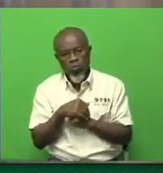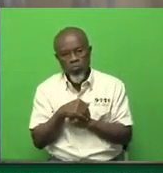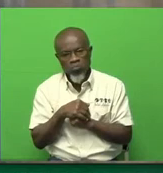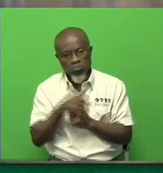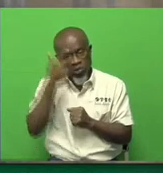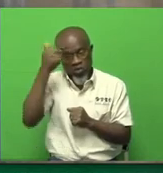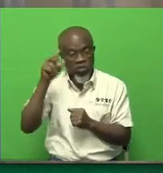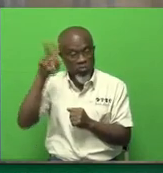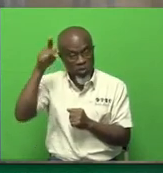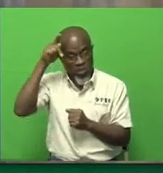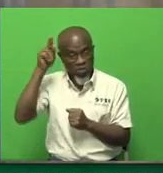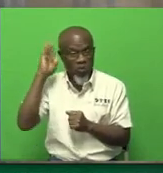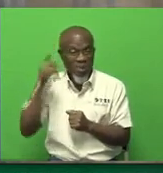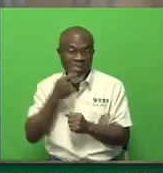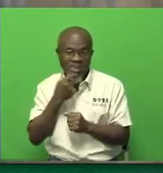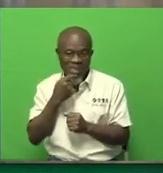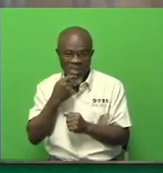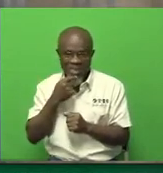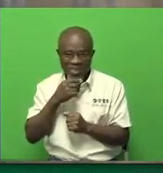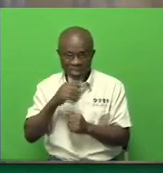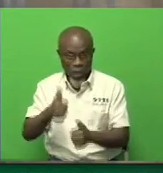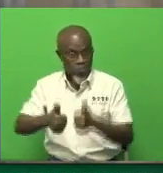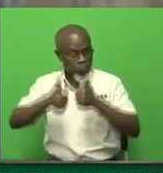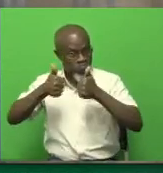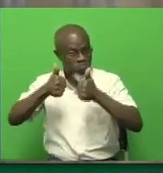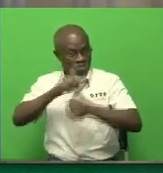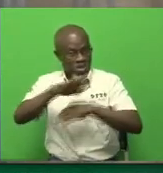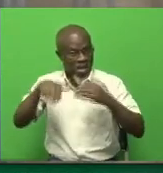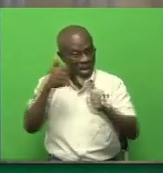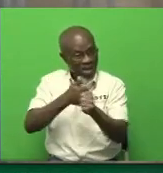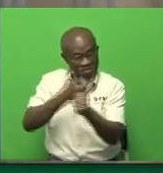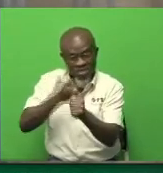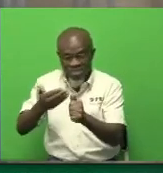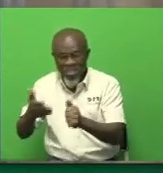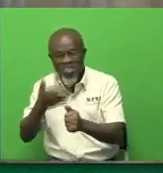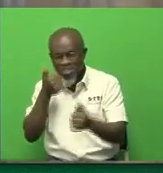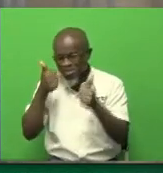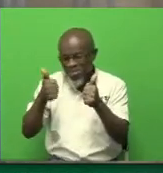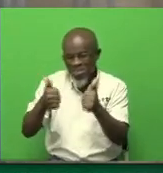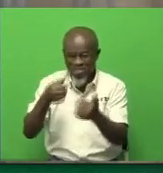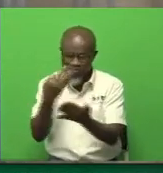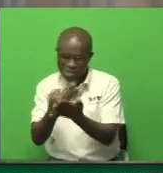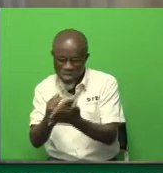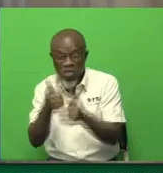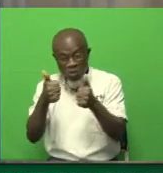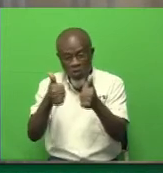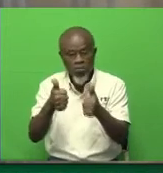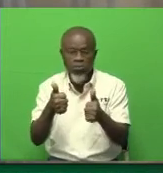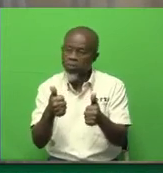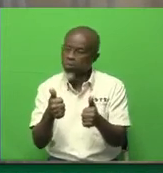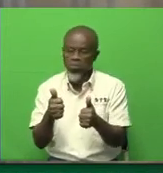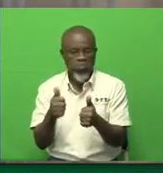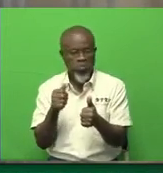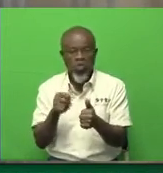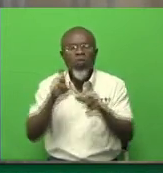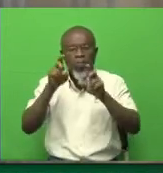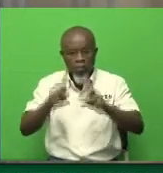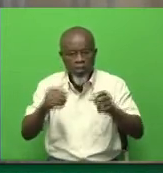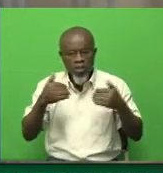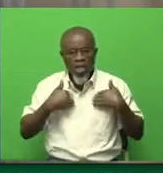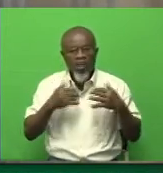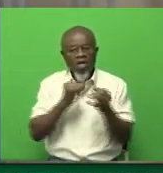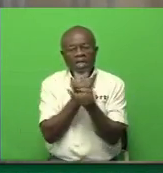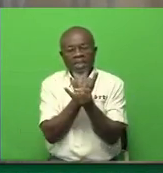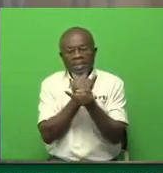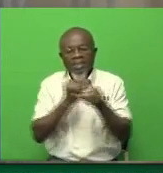things are great you have to have an independent statistical body in a country to get data